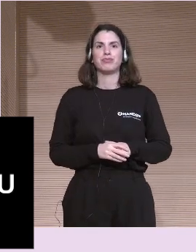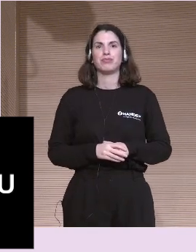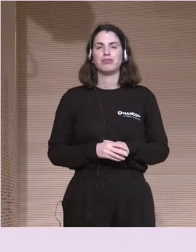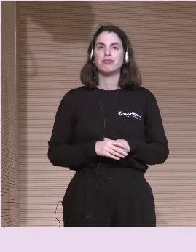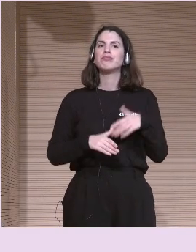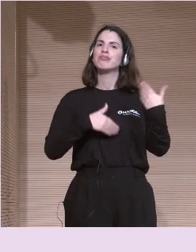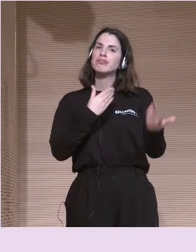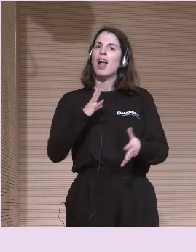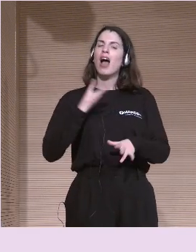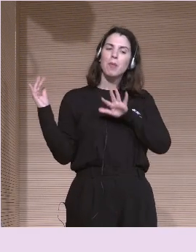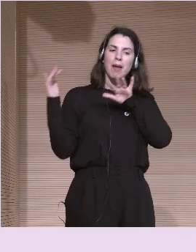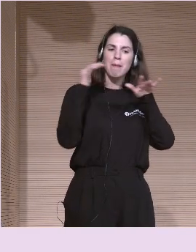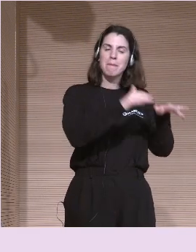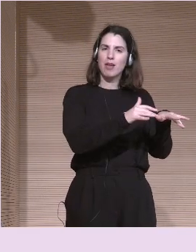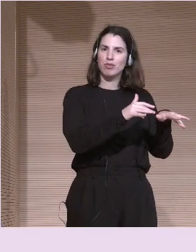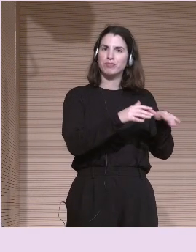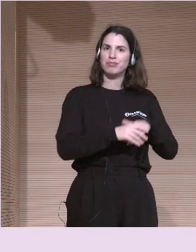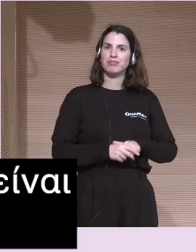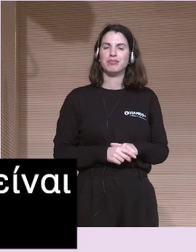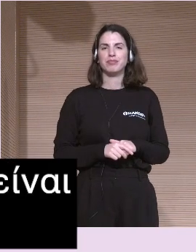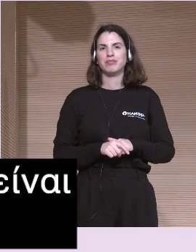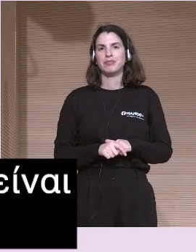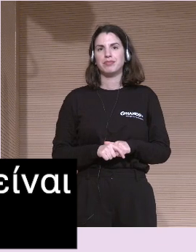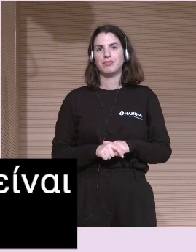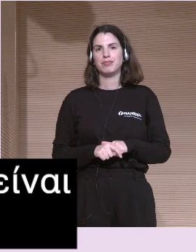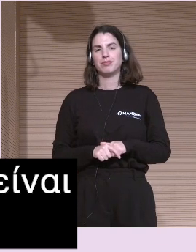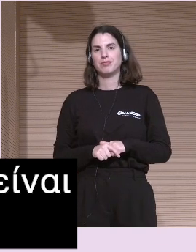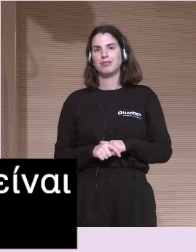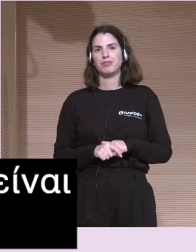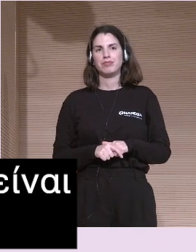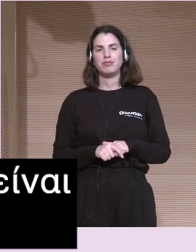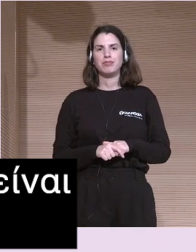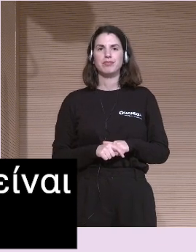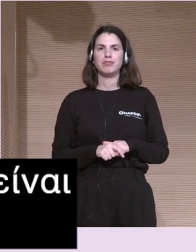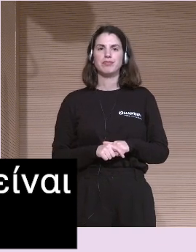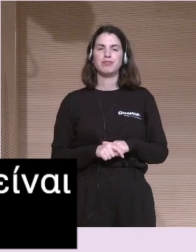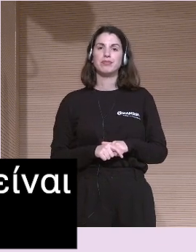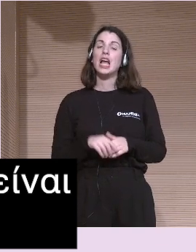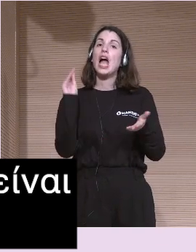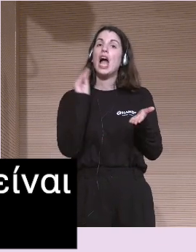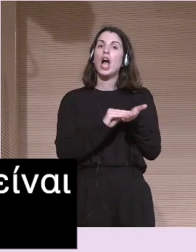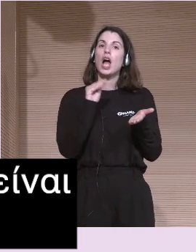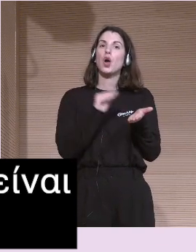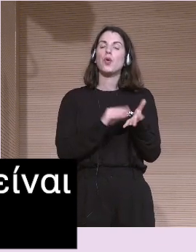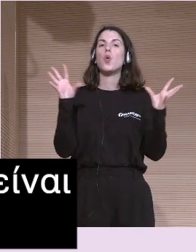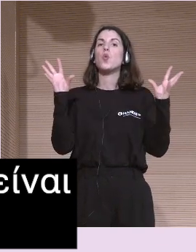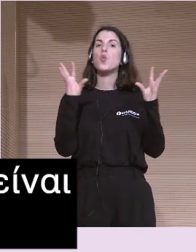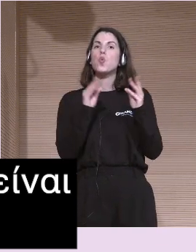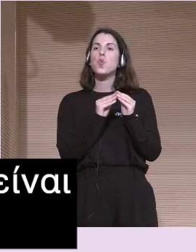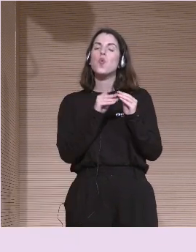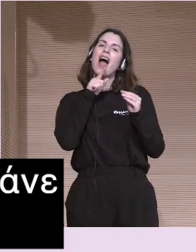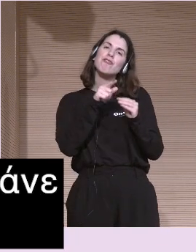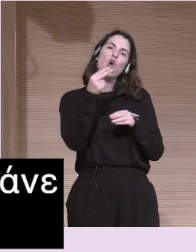museum. So I think that's one aspect of being welcoming. Another aspect, I think, is, there are many, but another is talking about stories that are